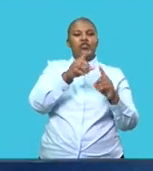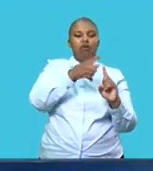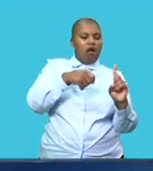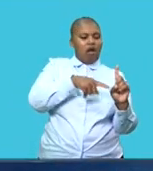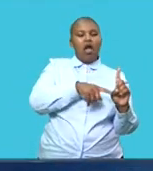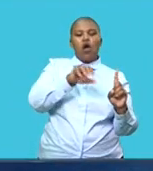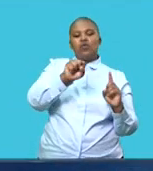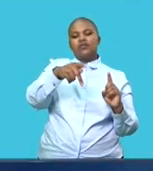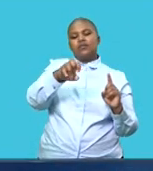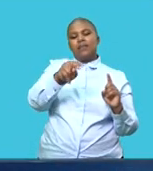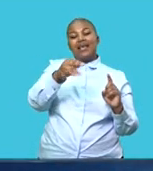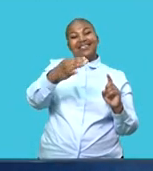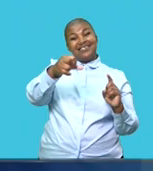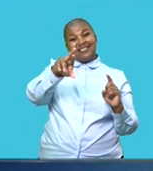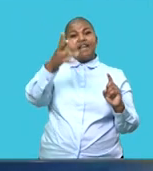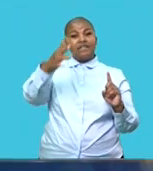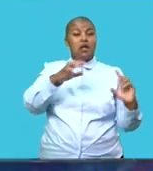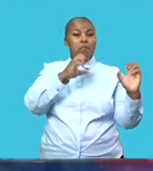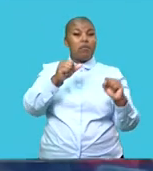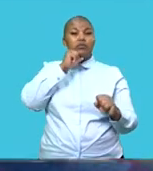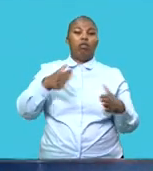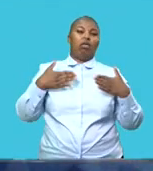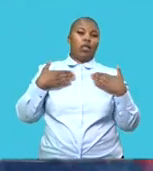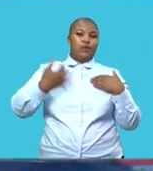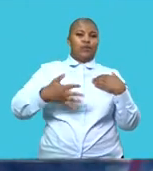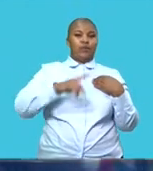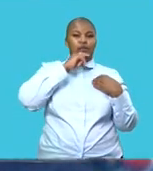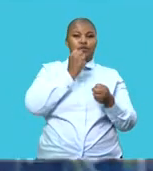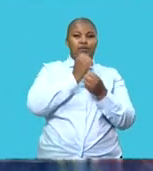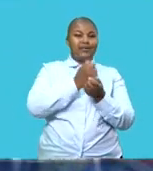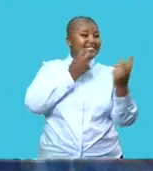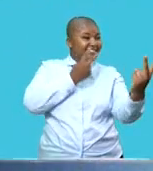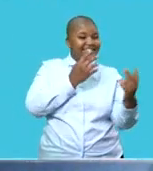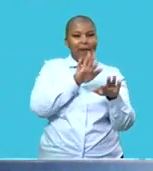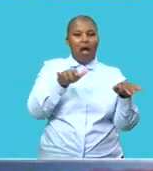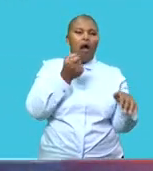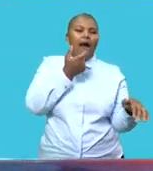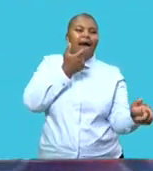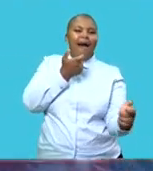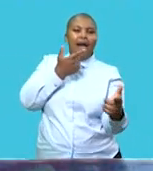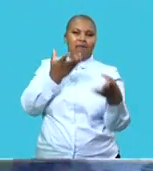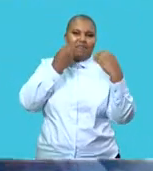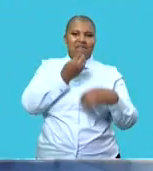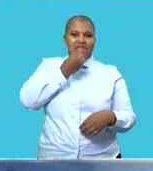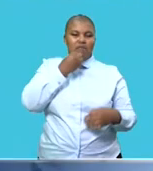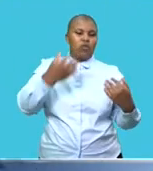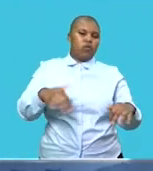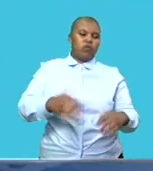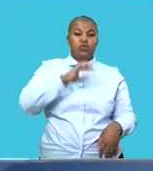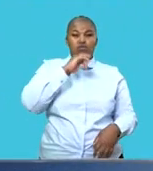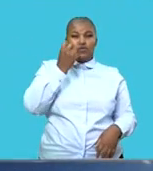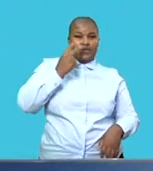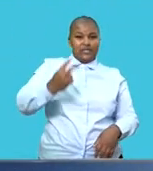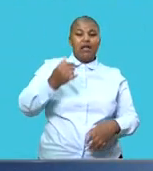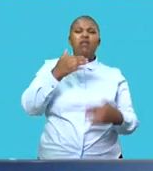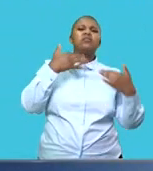o boletse ga ile kgotsofalo go boneng lethabo le ithadileng difatlhegong tsa baithuti ka mohelong ya bona jalo ka bagatlhaodi go tswa mose